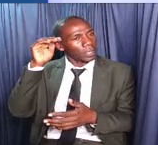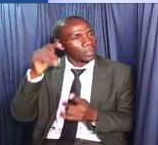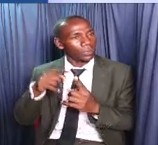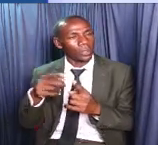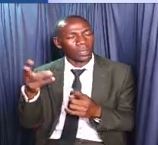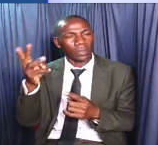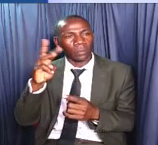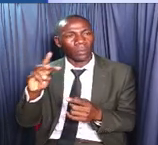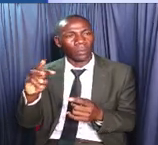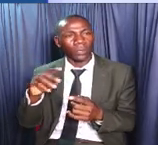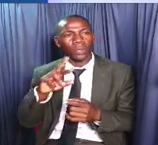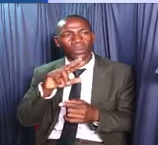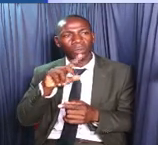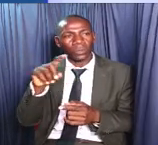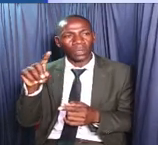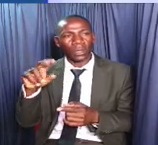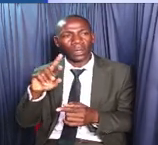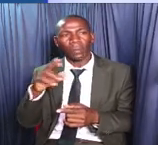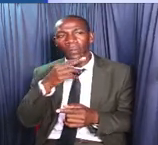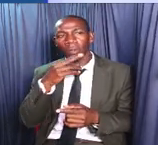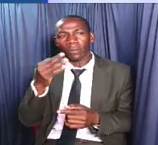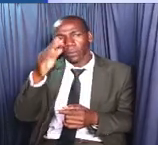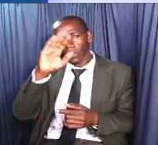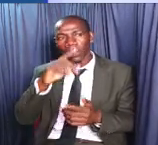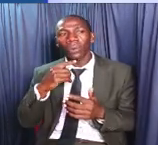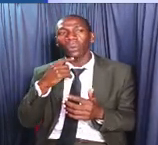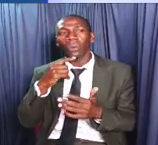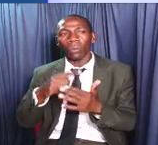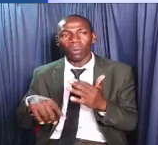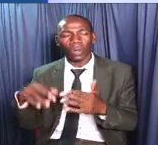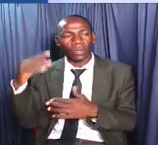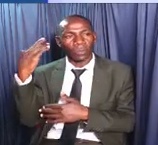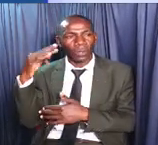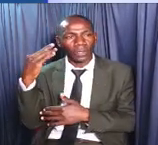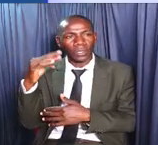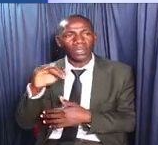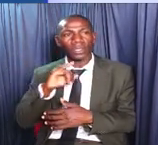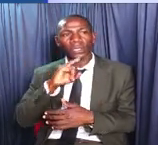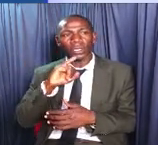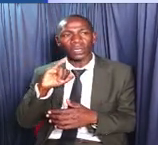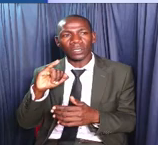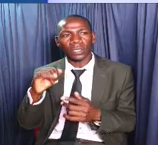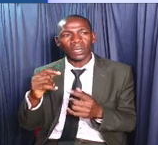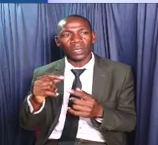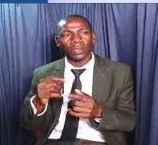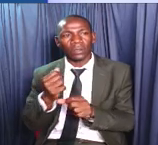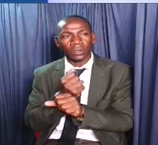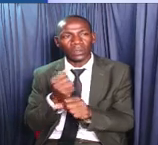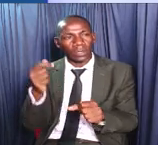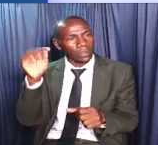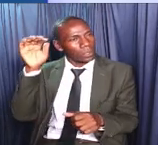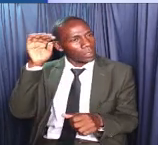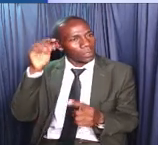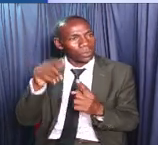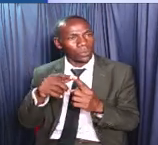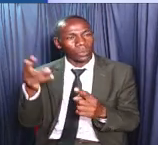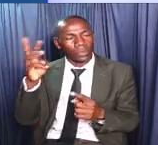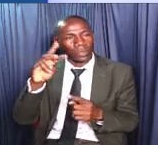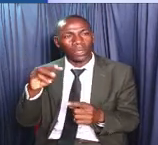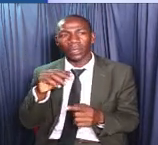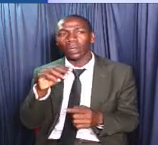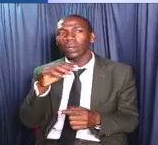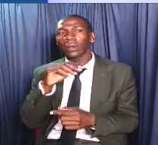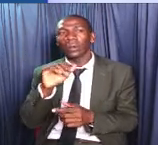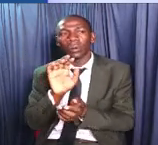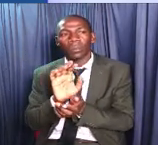Listen unto them. Hawa ni watu wa Mungu. These are the men of God. Wanenayo ni ya kuokoa. What they are speaking is of salvation. Listen to them. Paulo akasikitika.